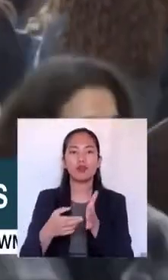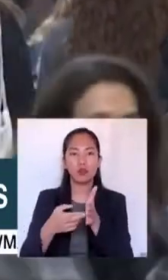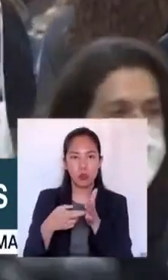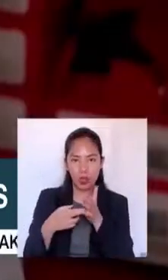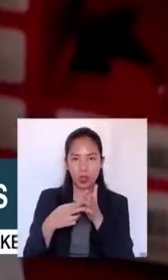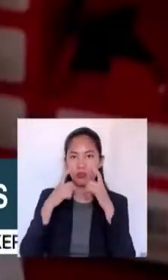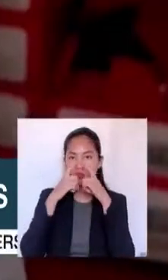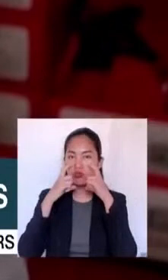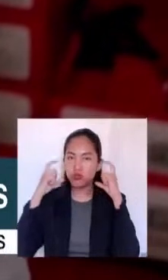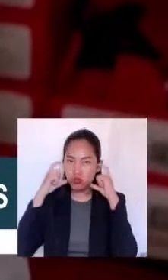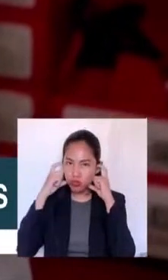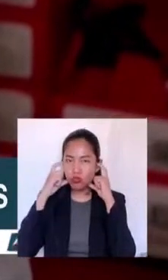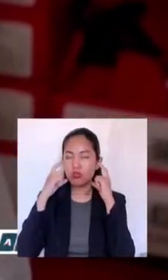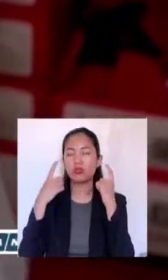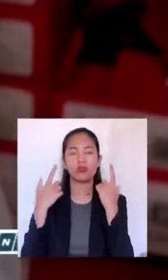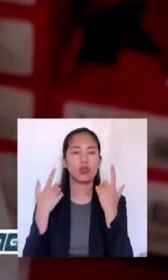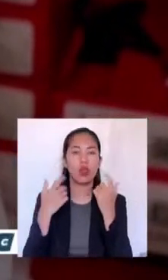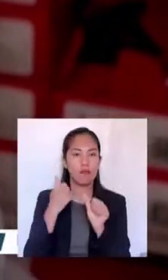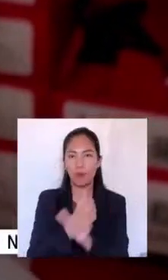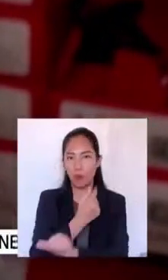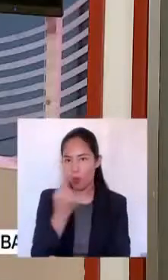everyone.